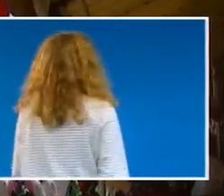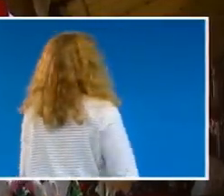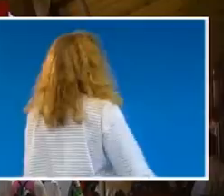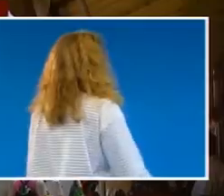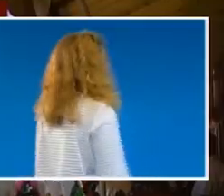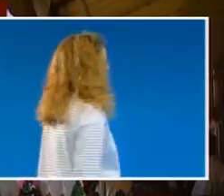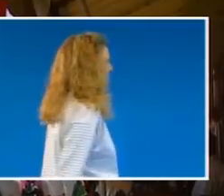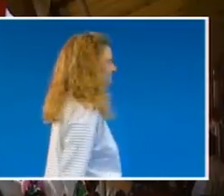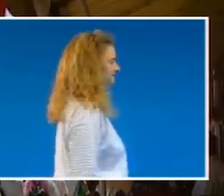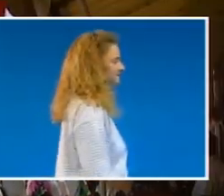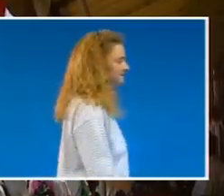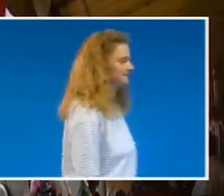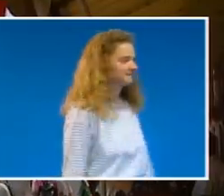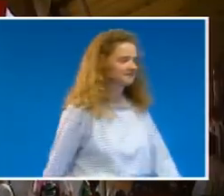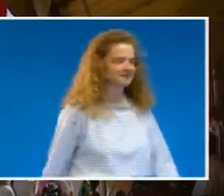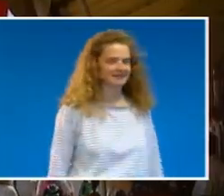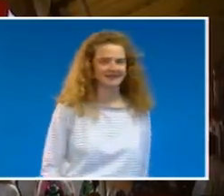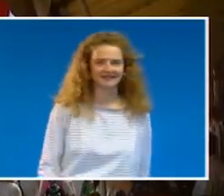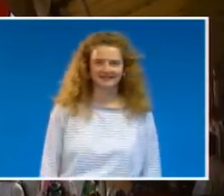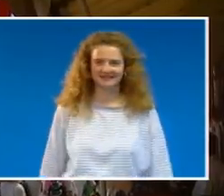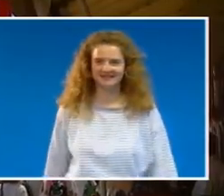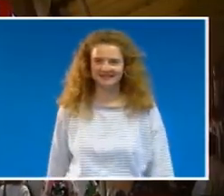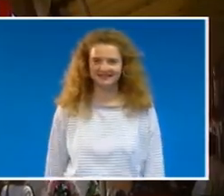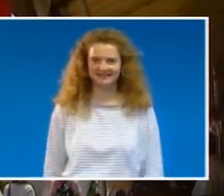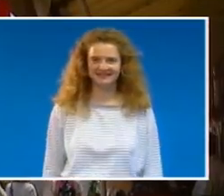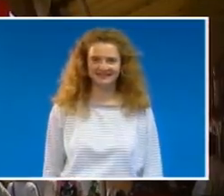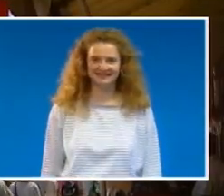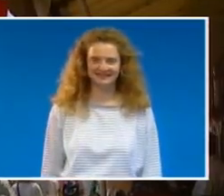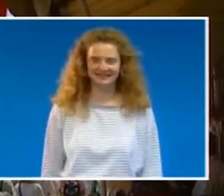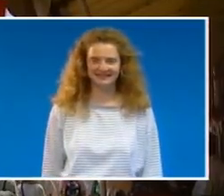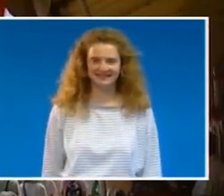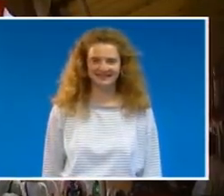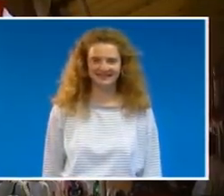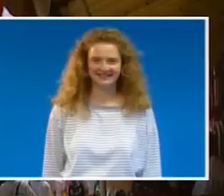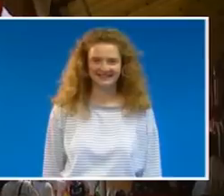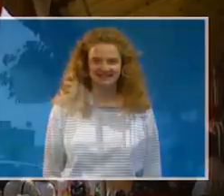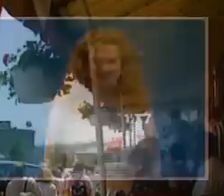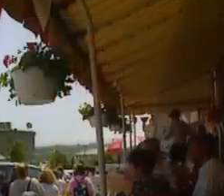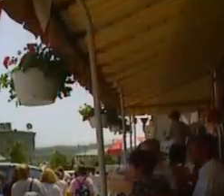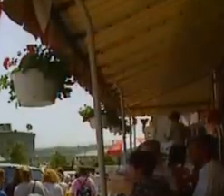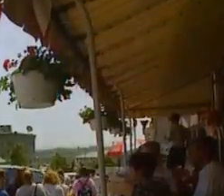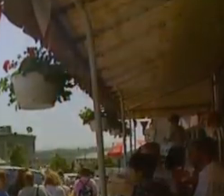together, we all turn round together as children like to do.